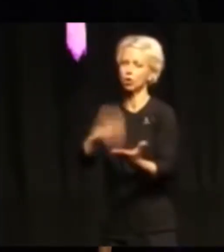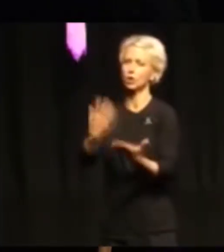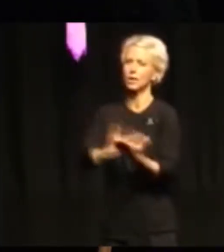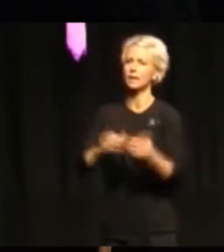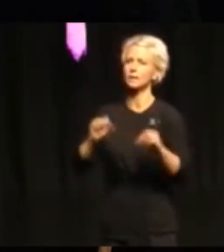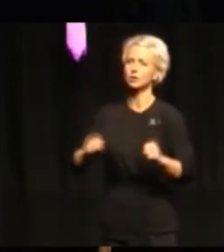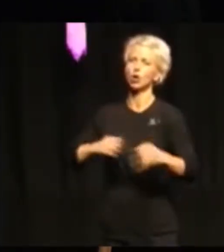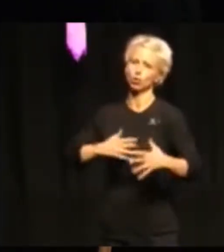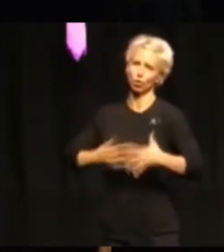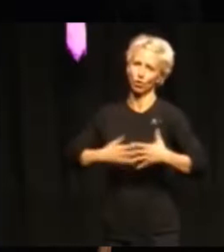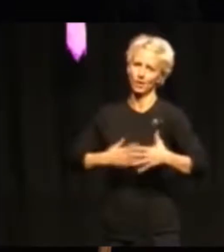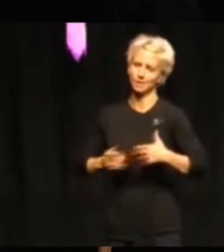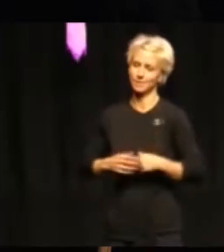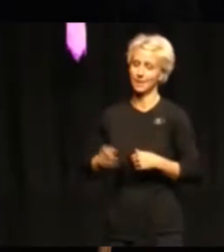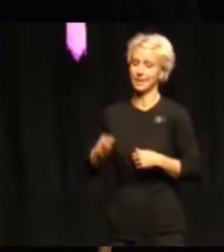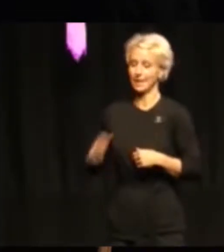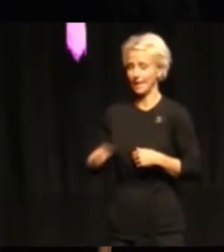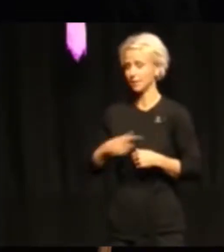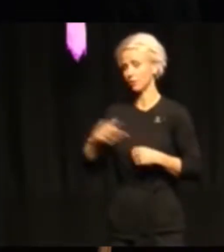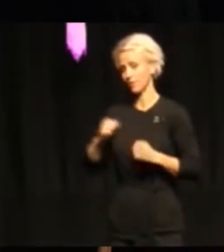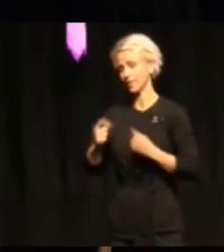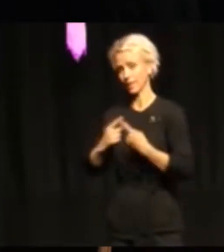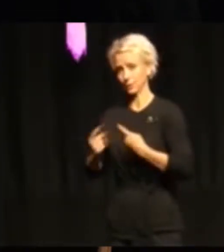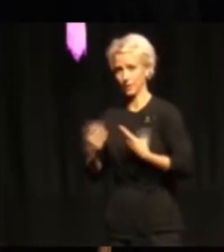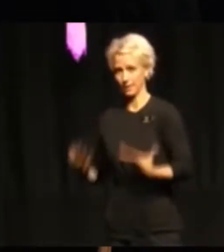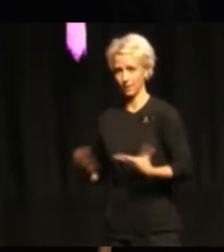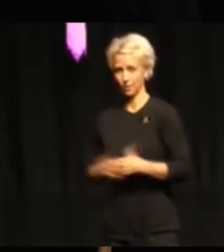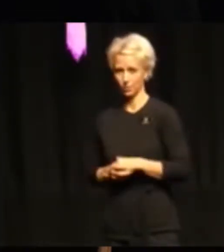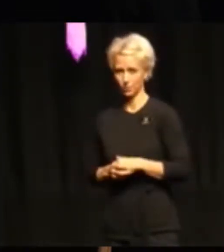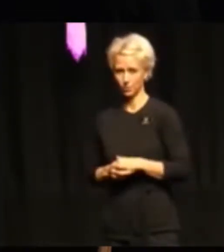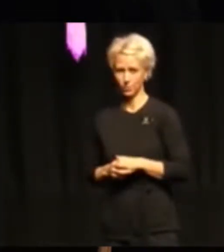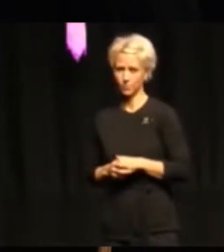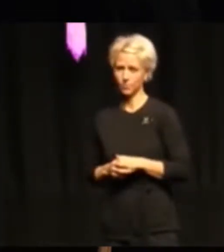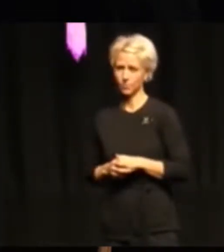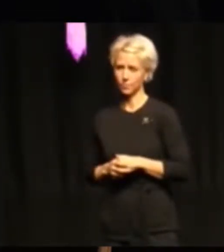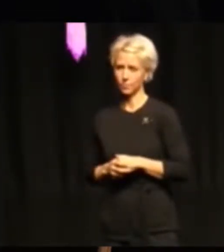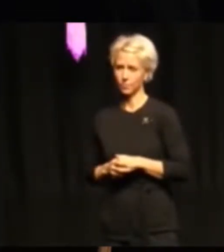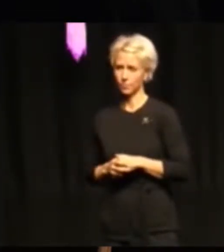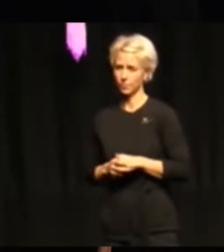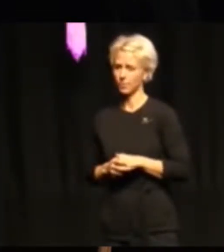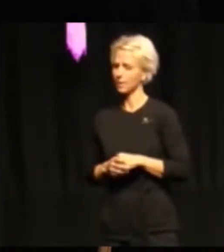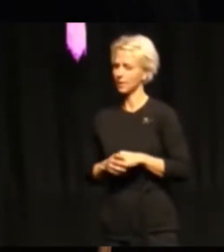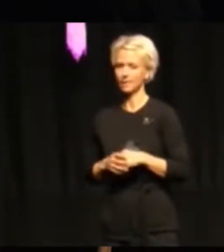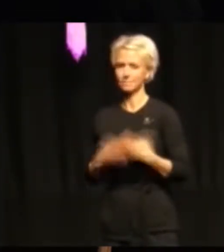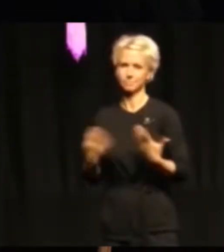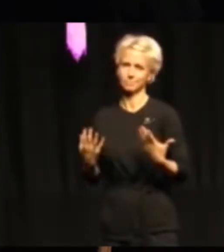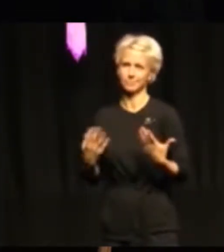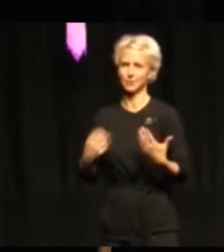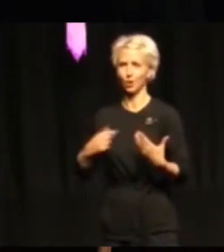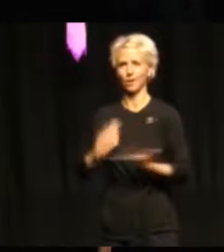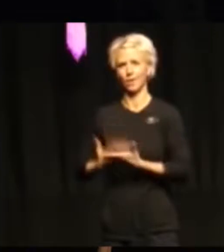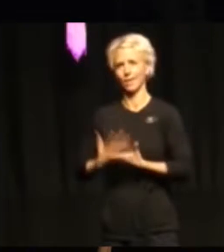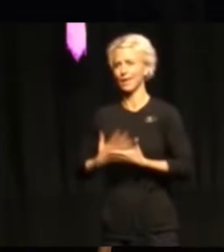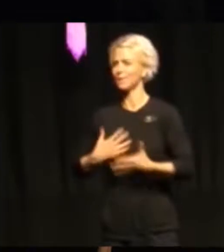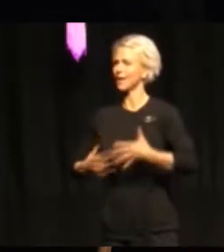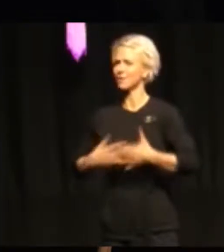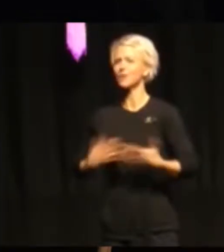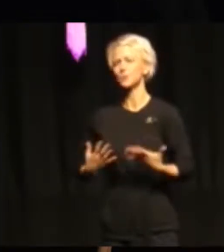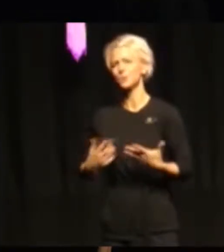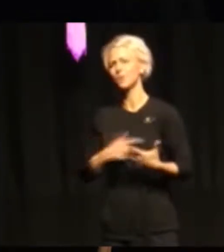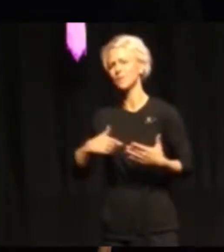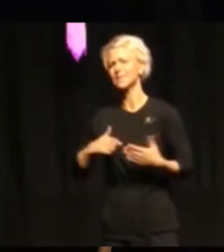you'll hear more about that, I think, in the next panelist. So all of that is just to locate us now into